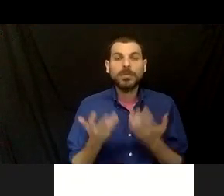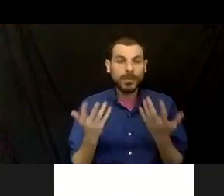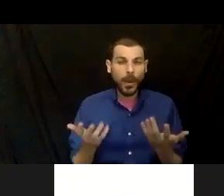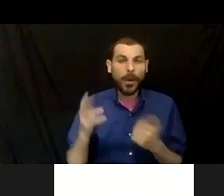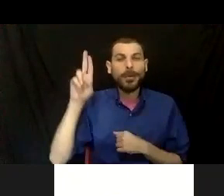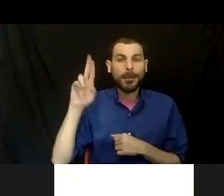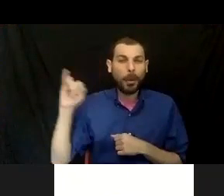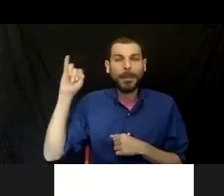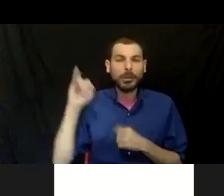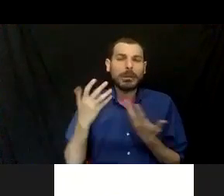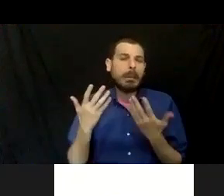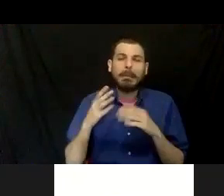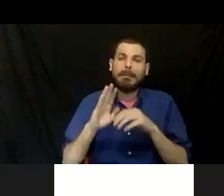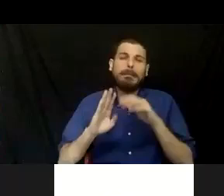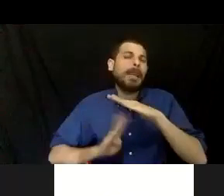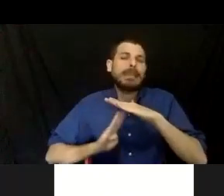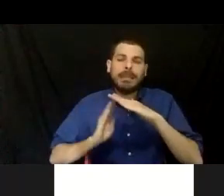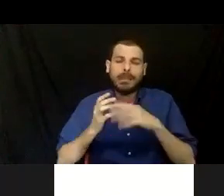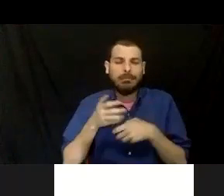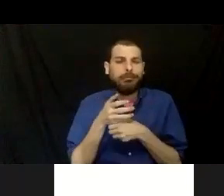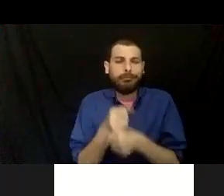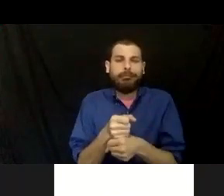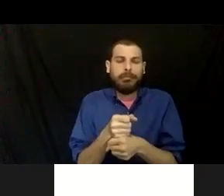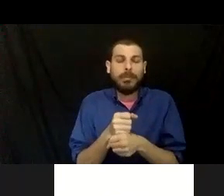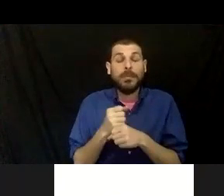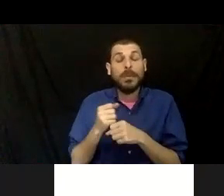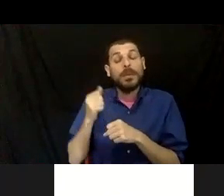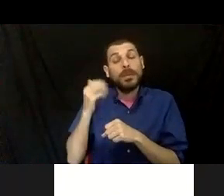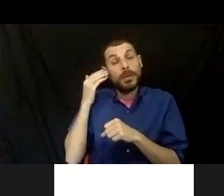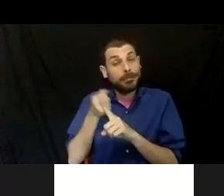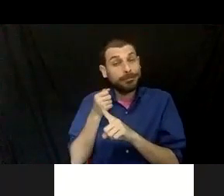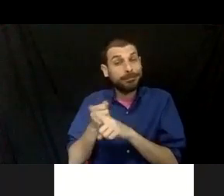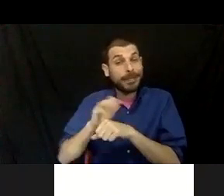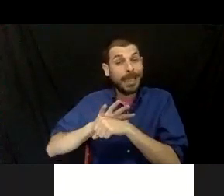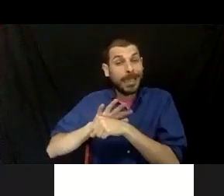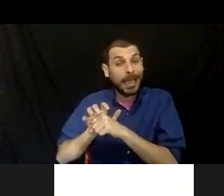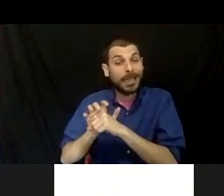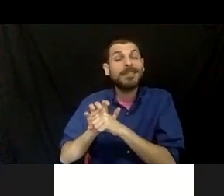of COVID-19, David talked about the CARES Act and